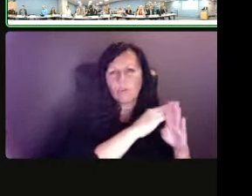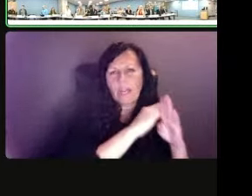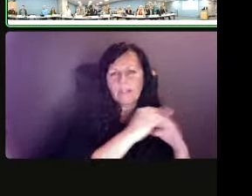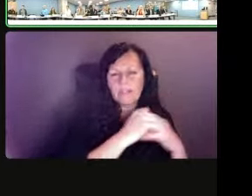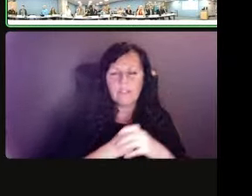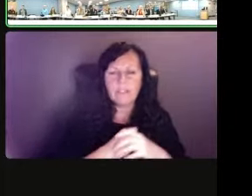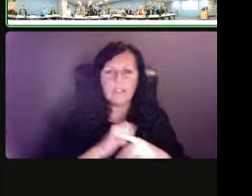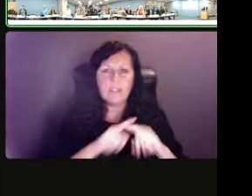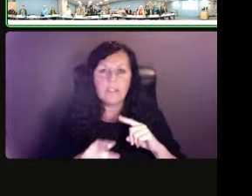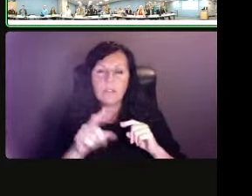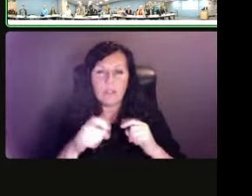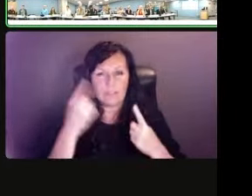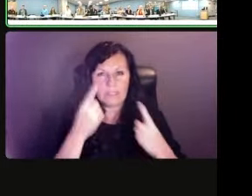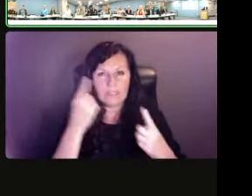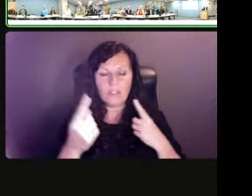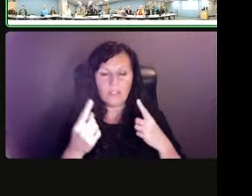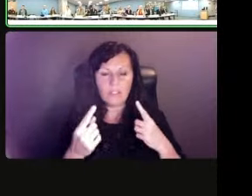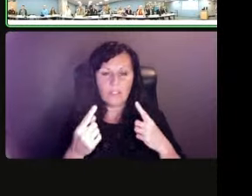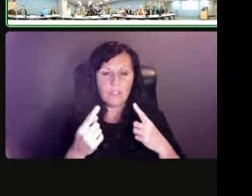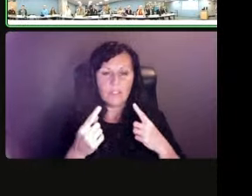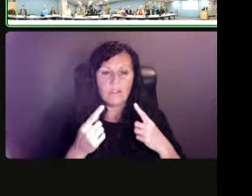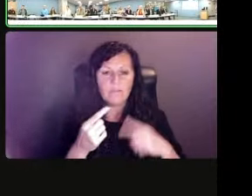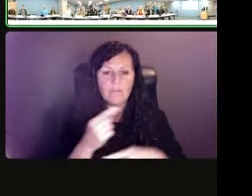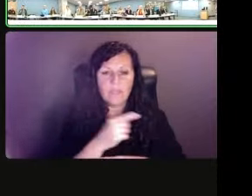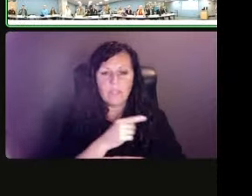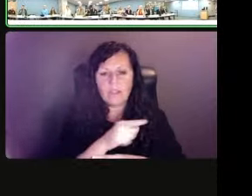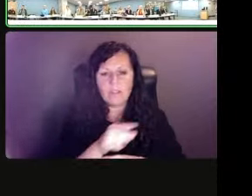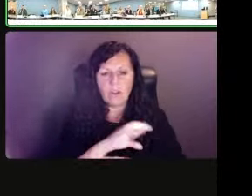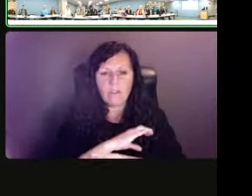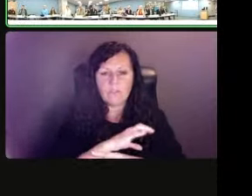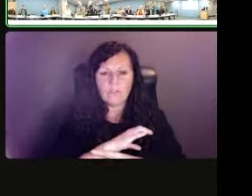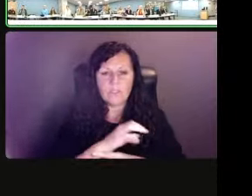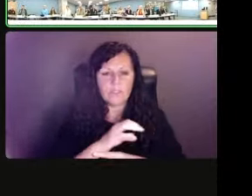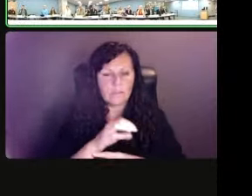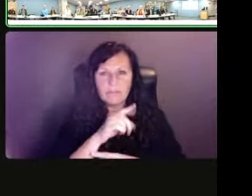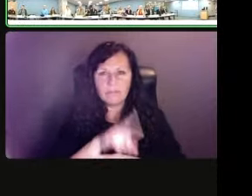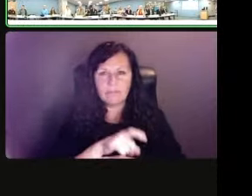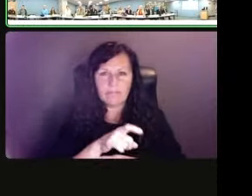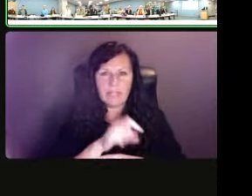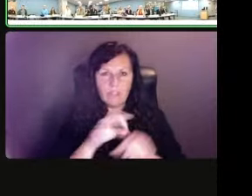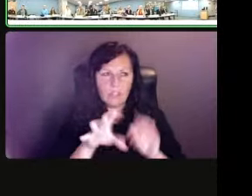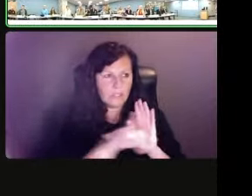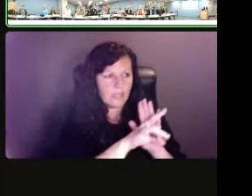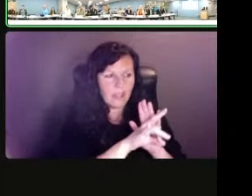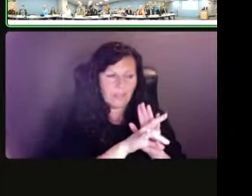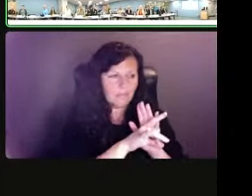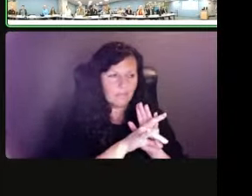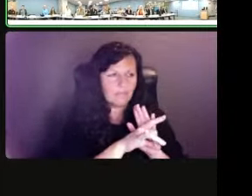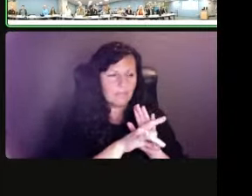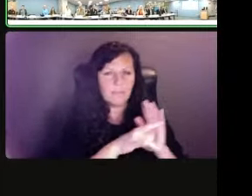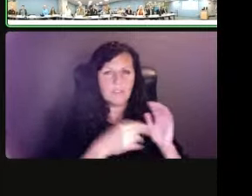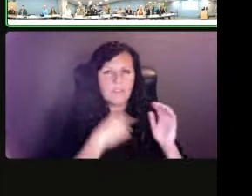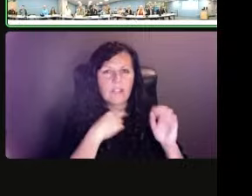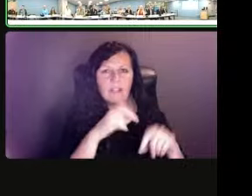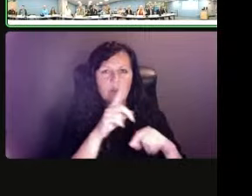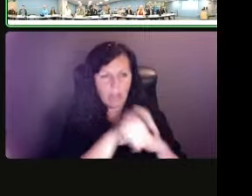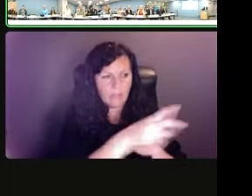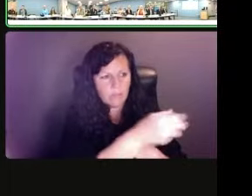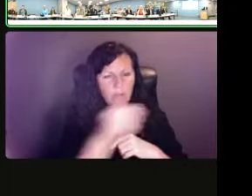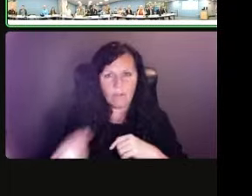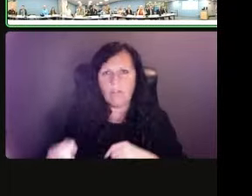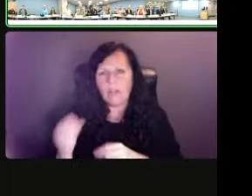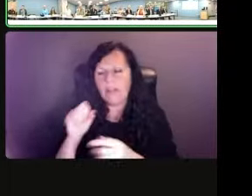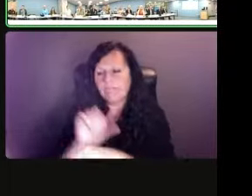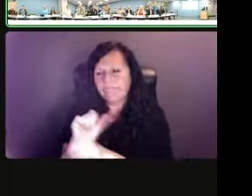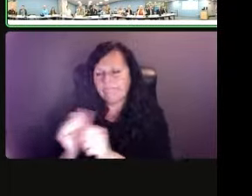look. They're the ones that are assigned to work with someone else. We need them to work with us in our community now. But the farther we go, we're